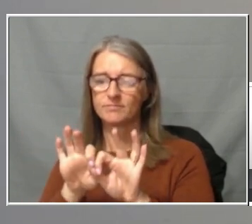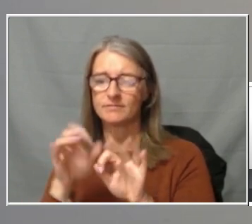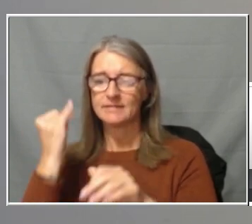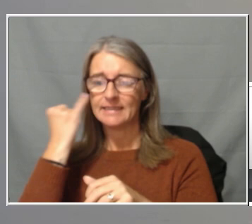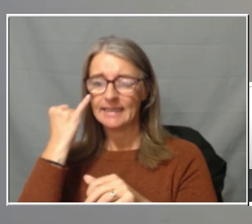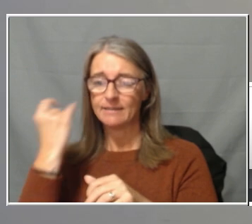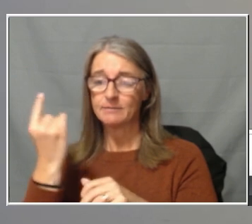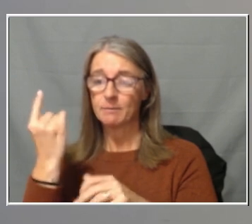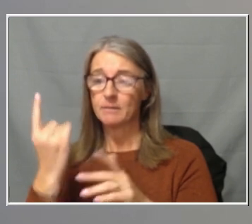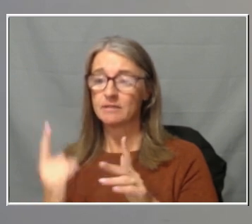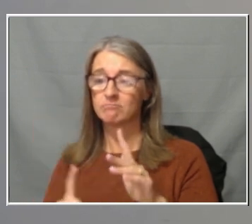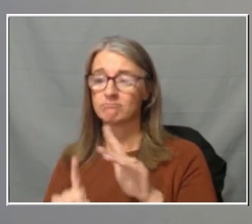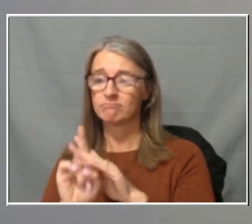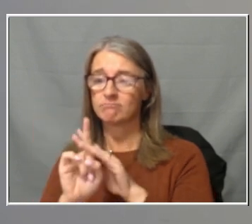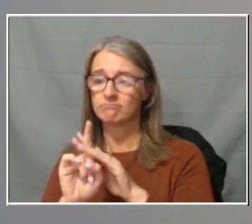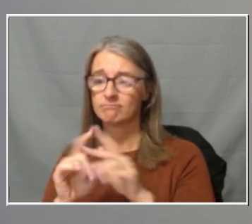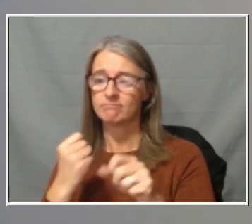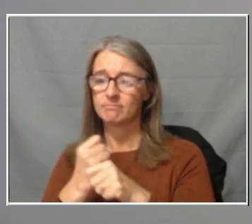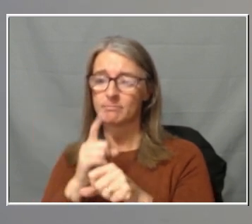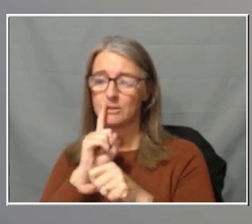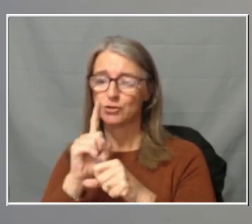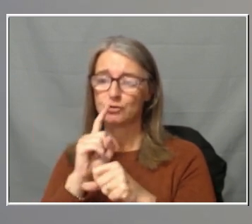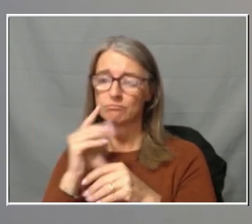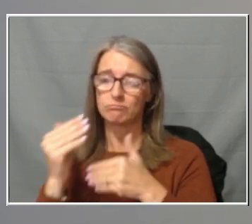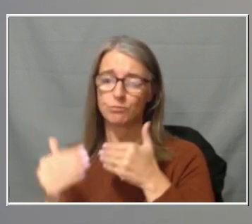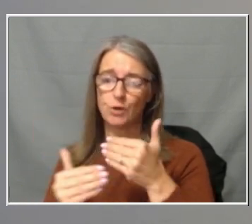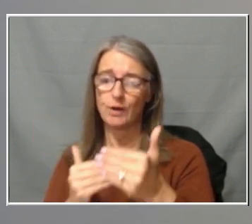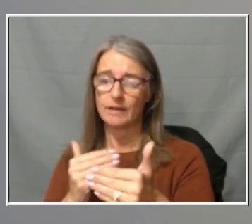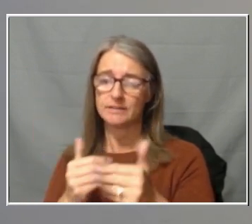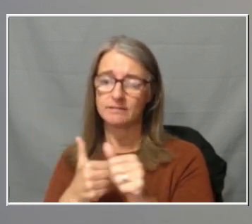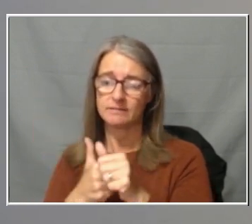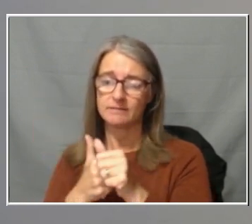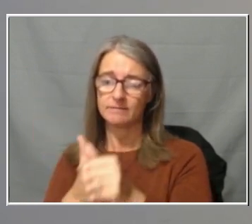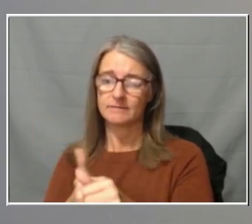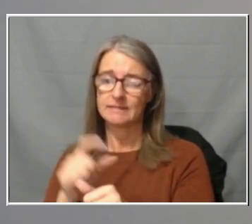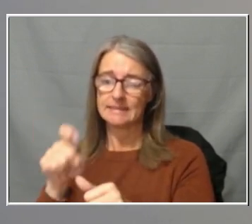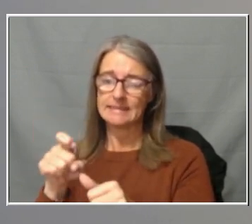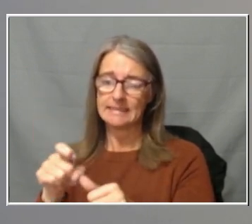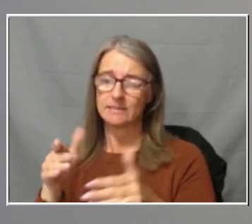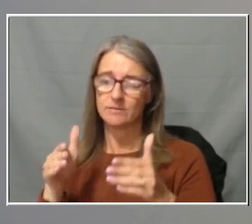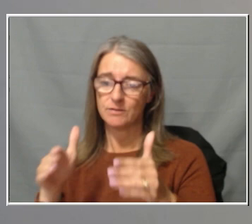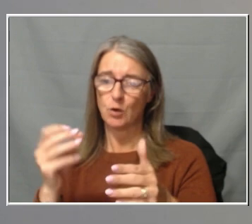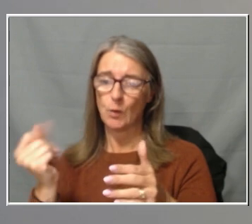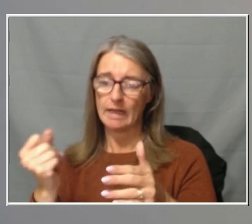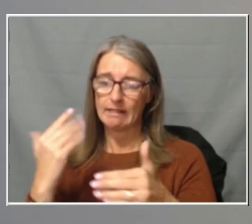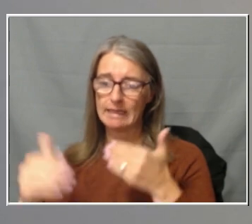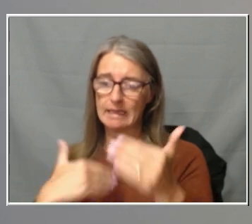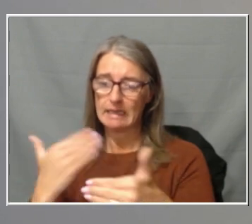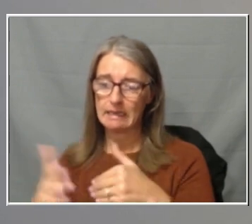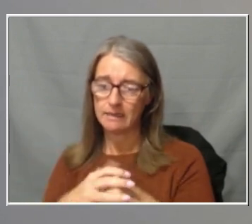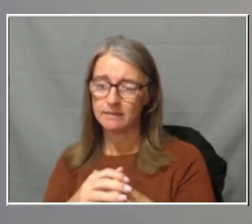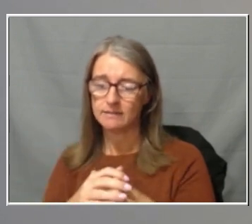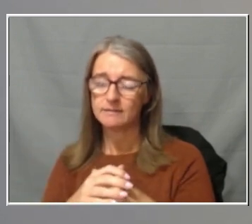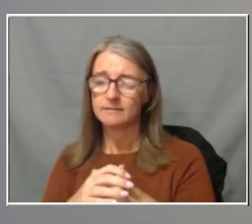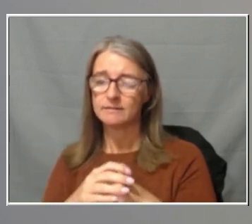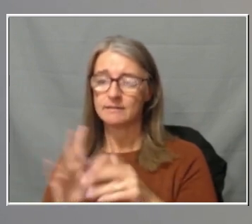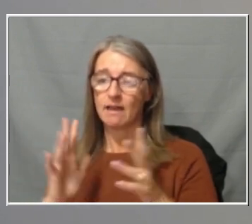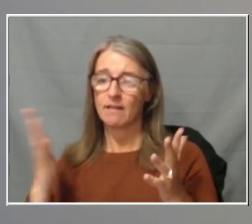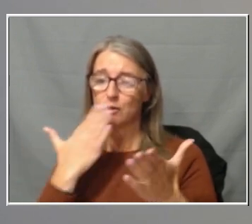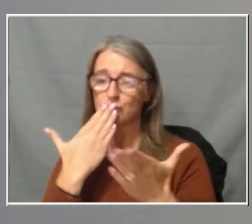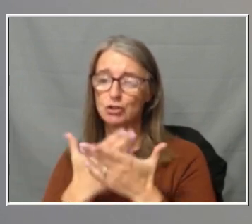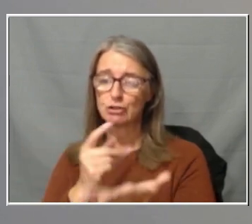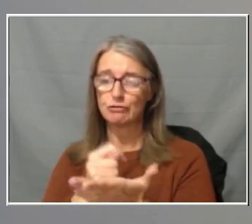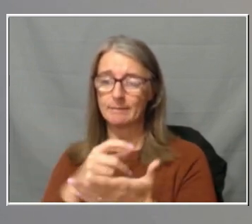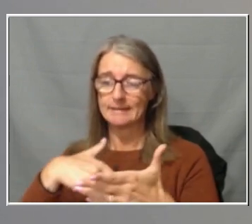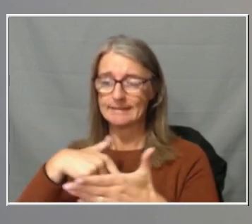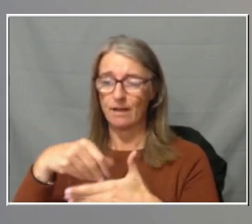something does happen, just make sure you progress along the needed path quickly. And there's a lot of good treatments out